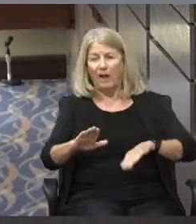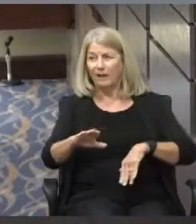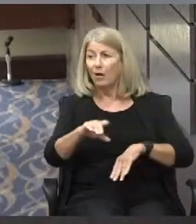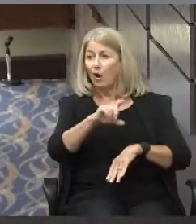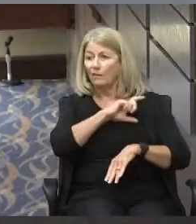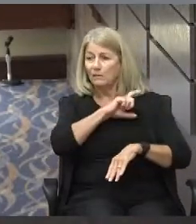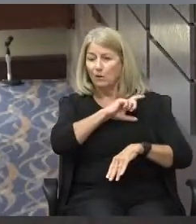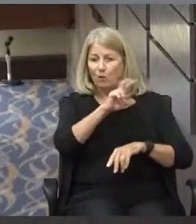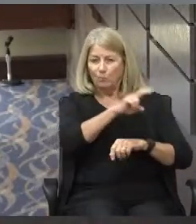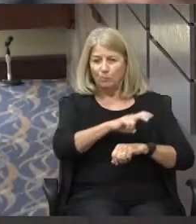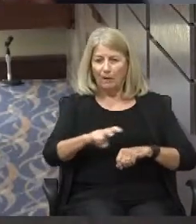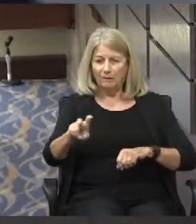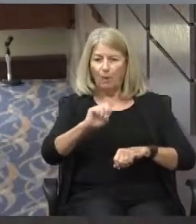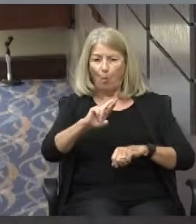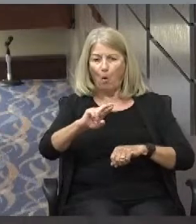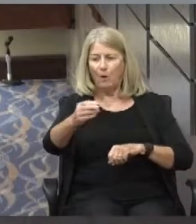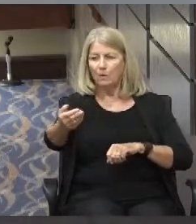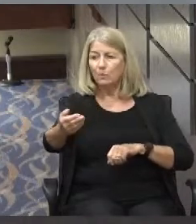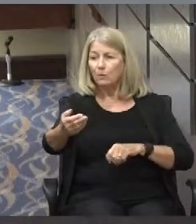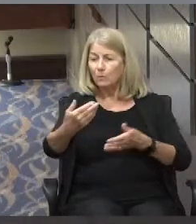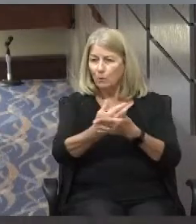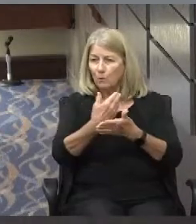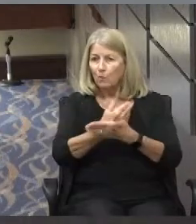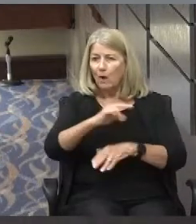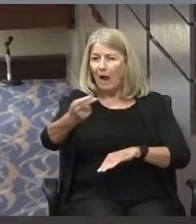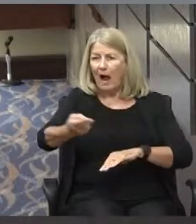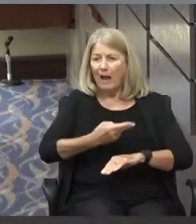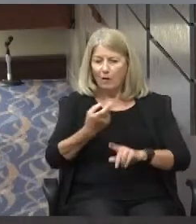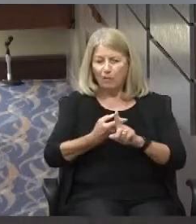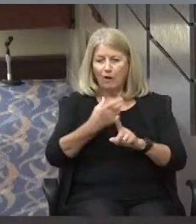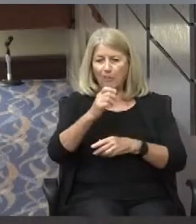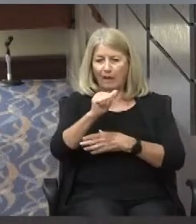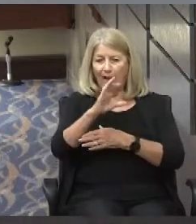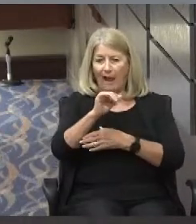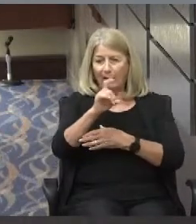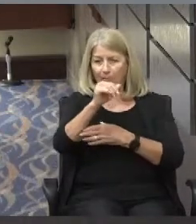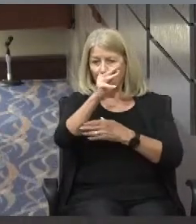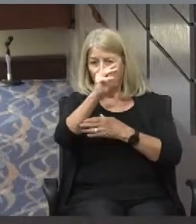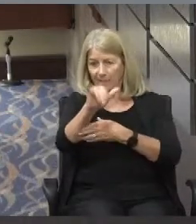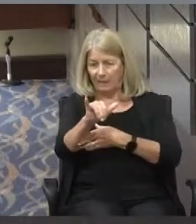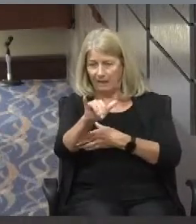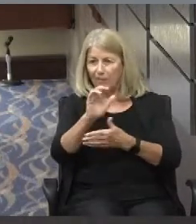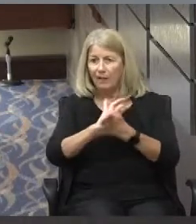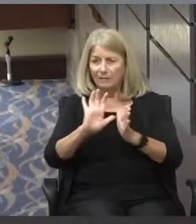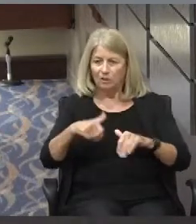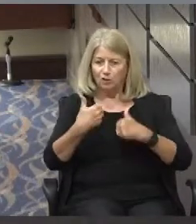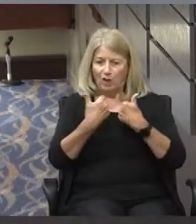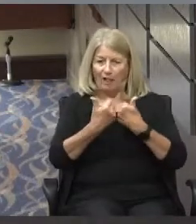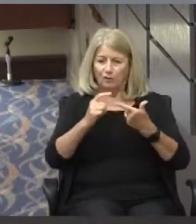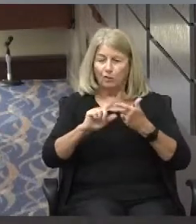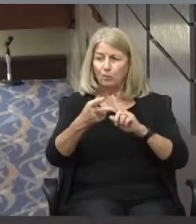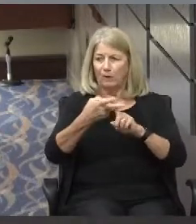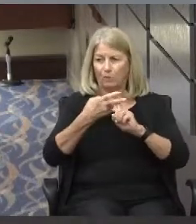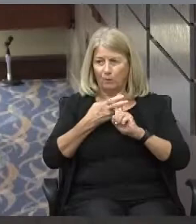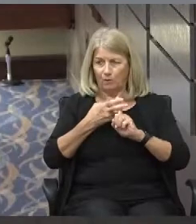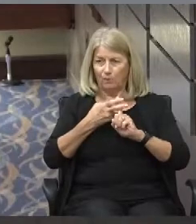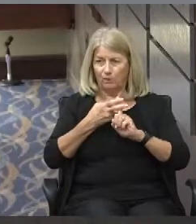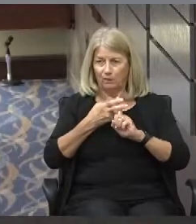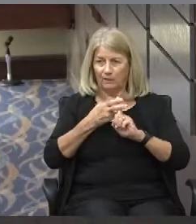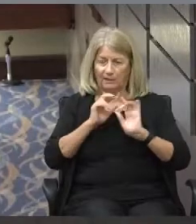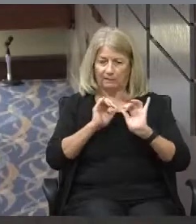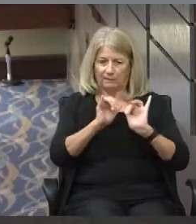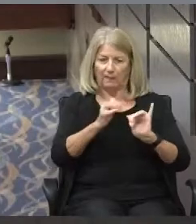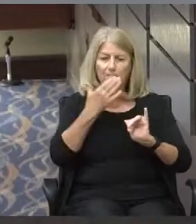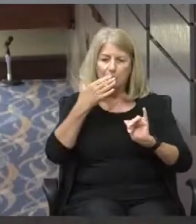transfer or new hires to come through the academy, because it is a challenge to recruit and retain the